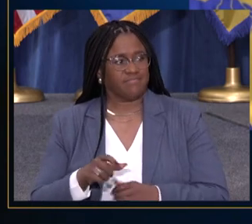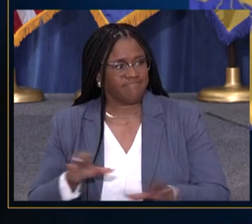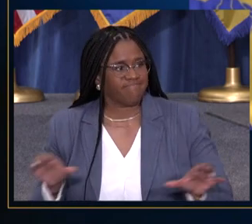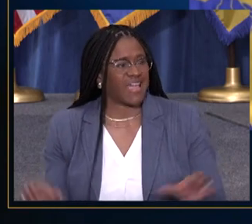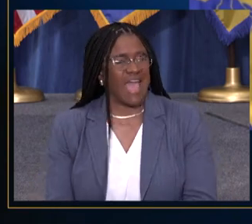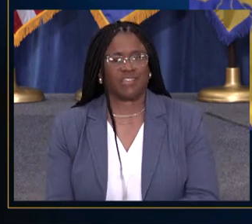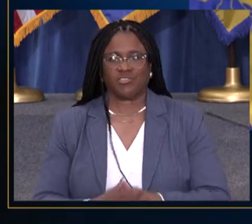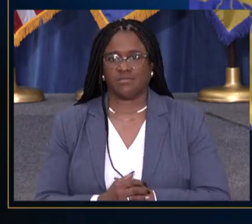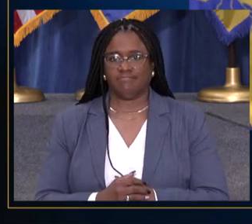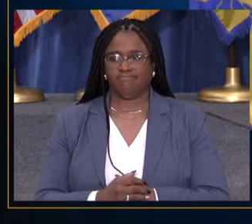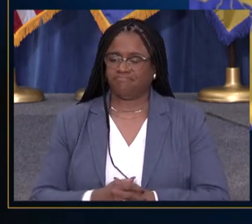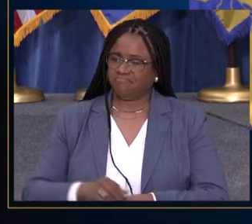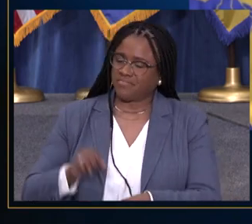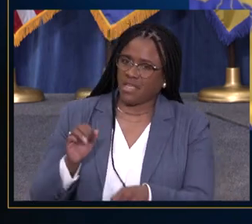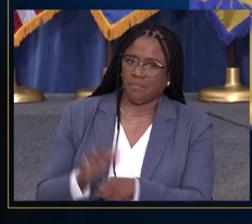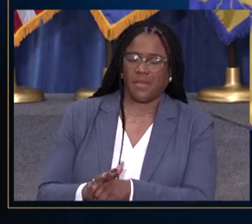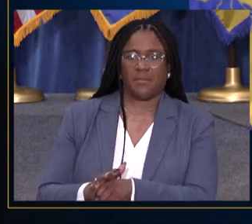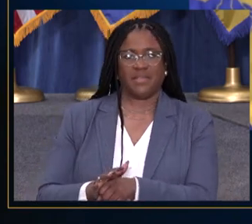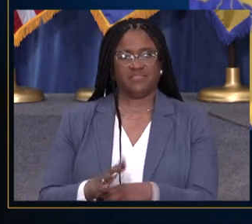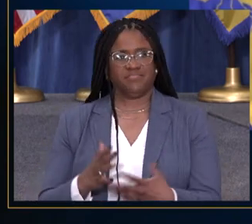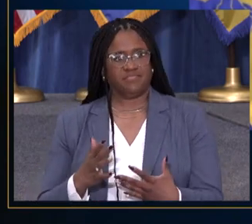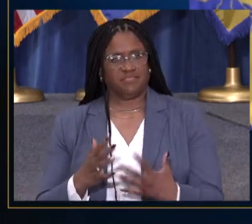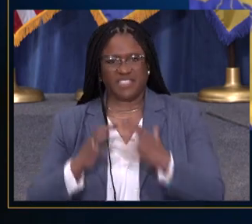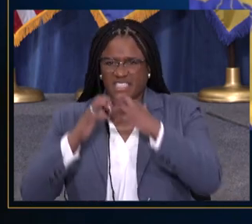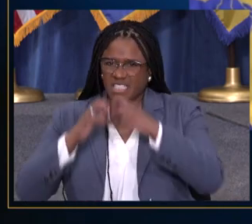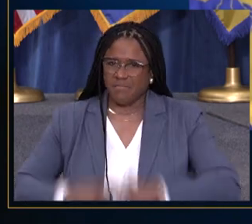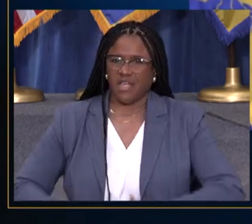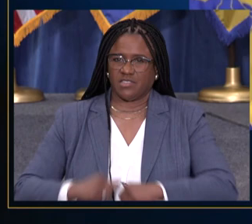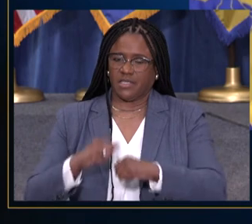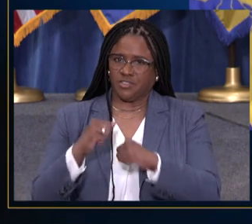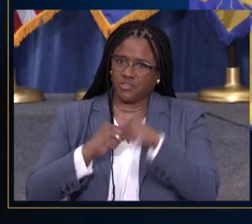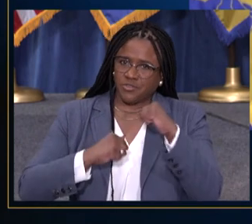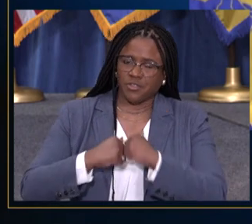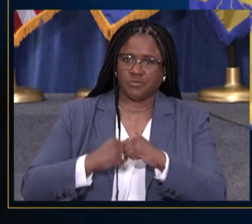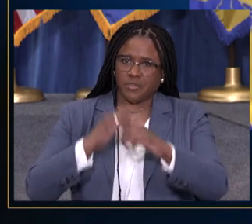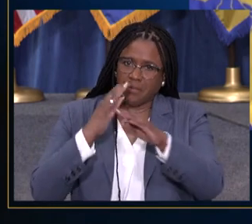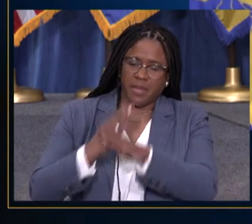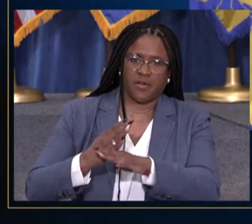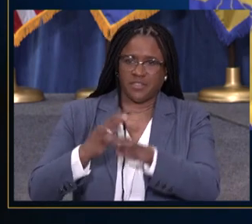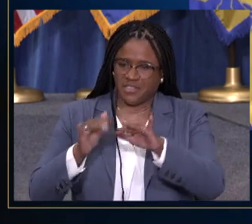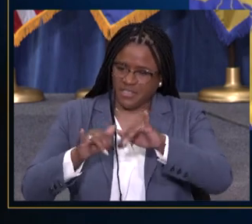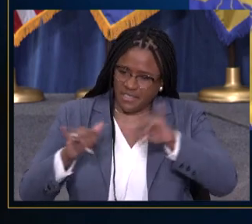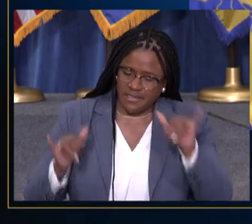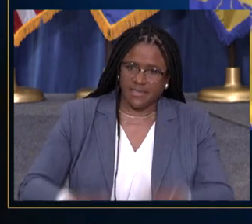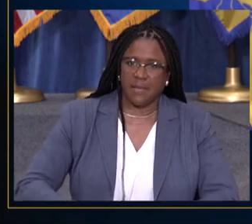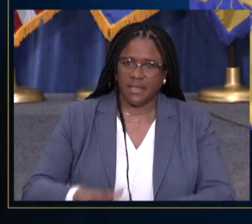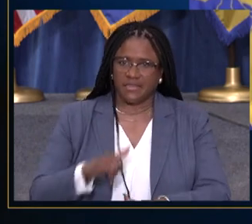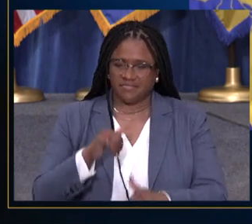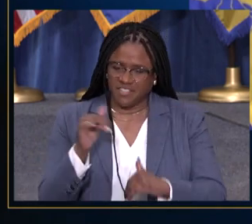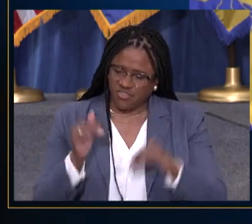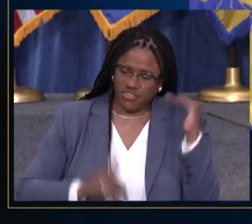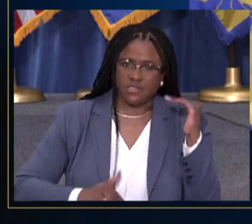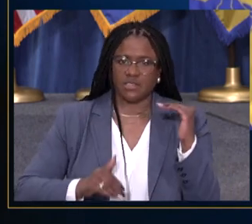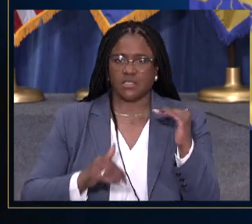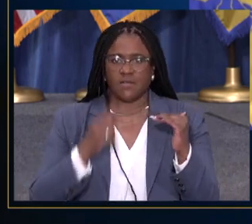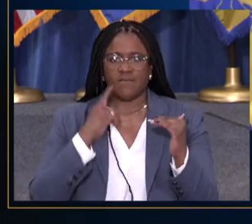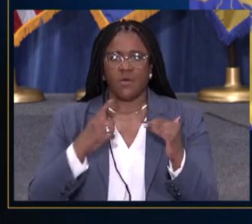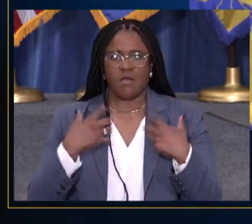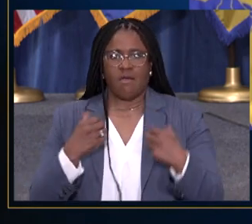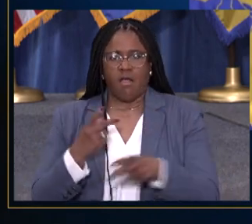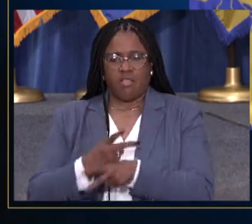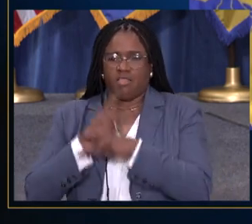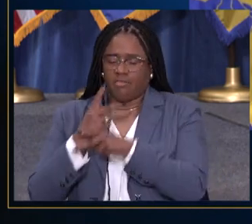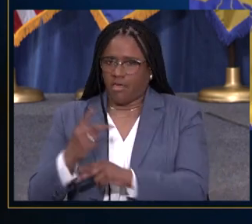action, a commitment to dismantling the structural barriers and systemic injustices that perpetuate healthcare